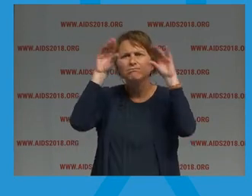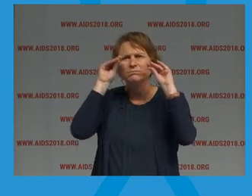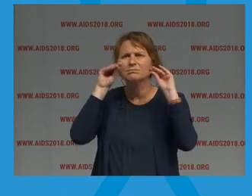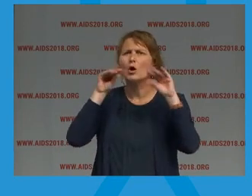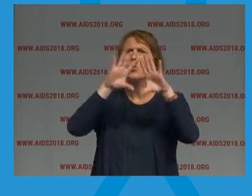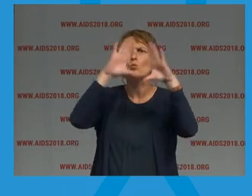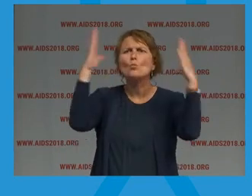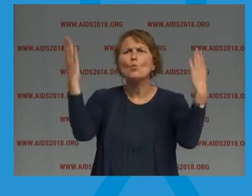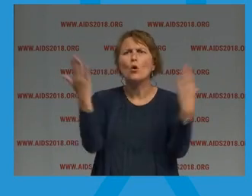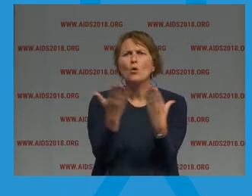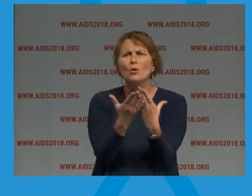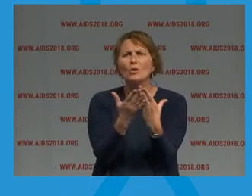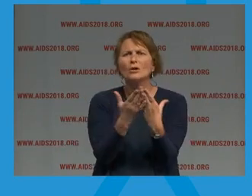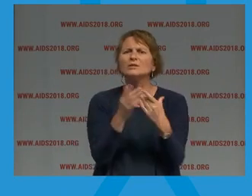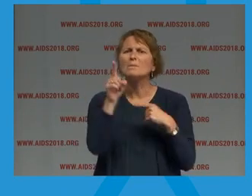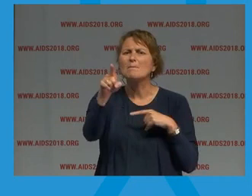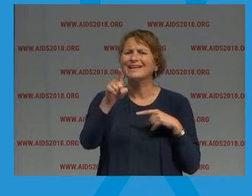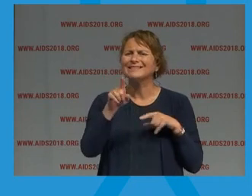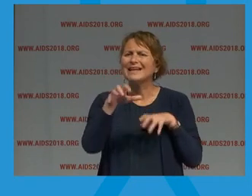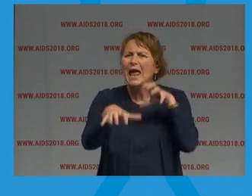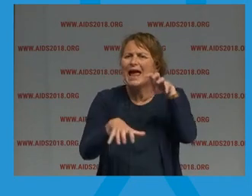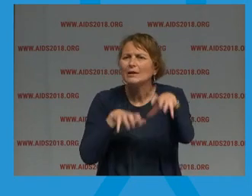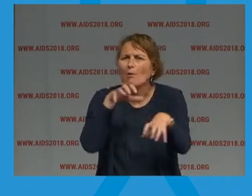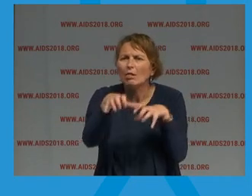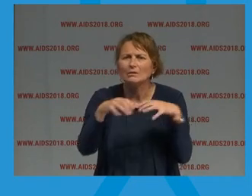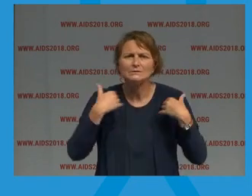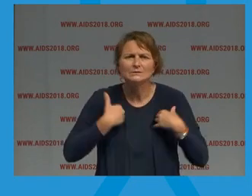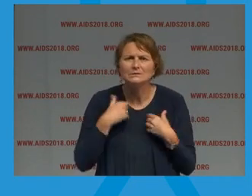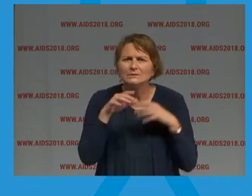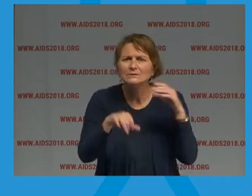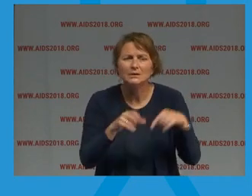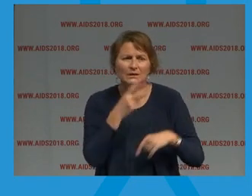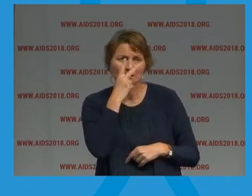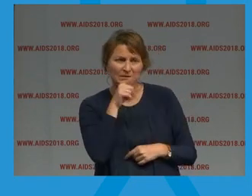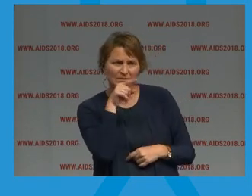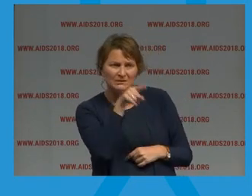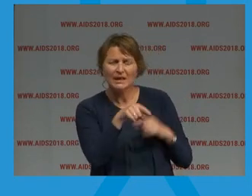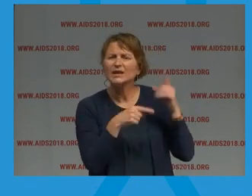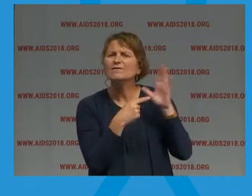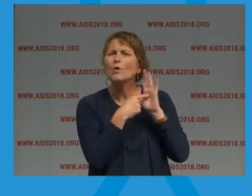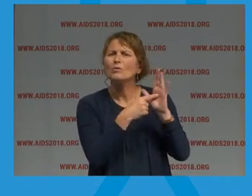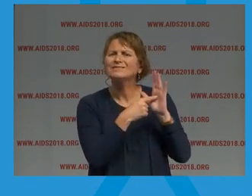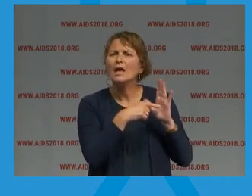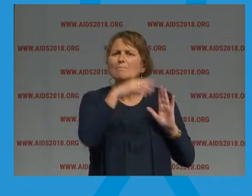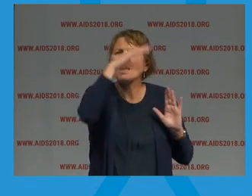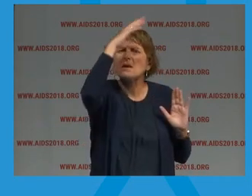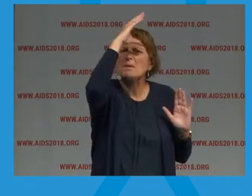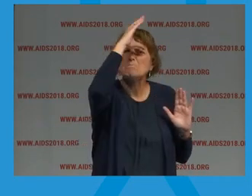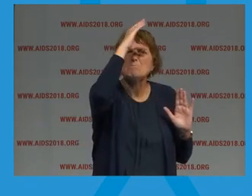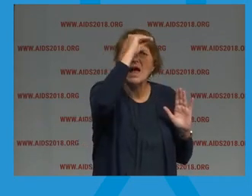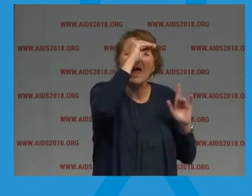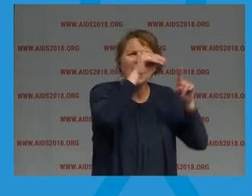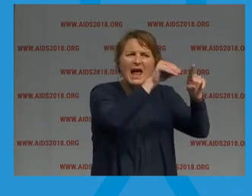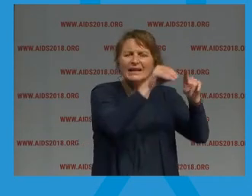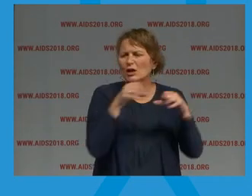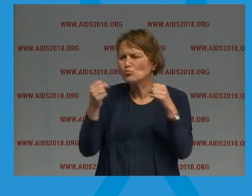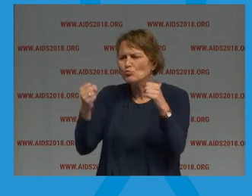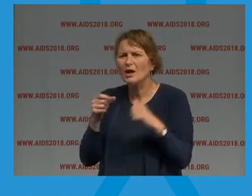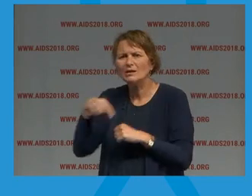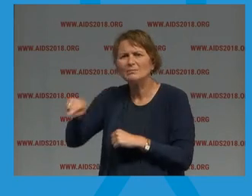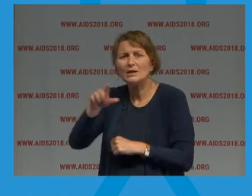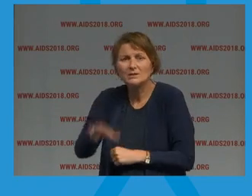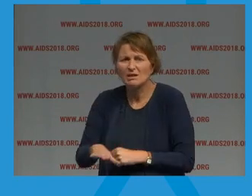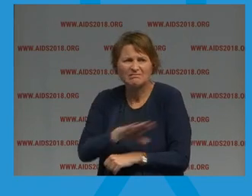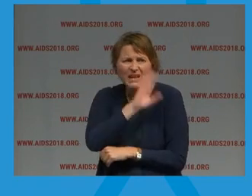I've never seen in the animal world a male raping its child. I can't understand human